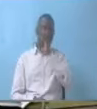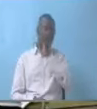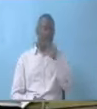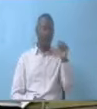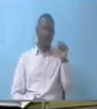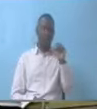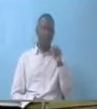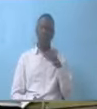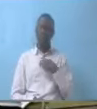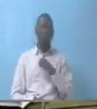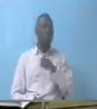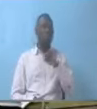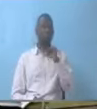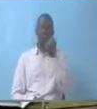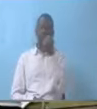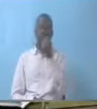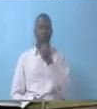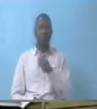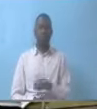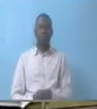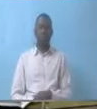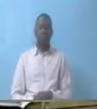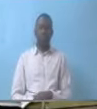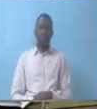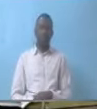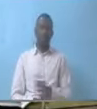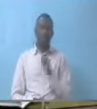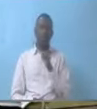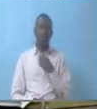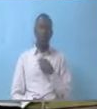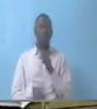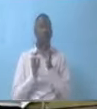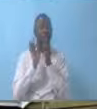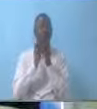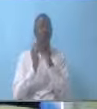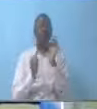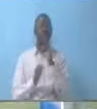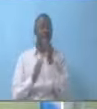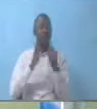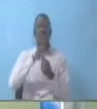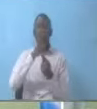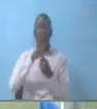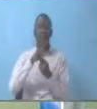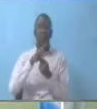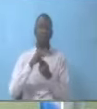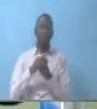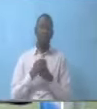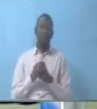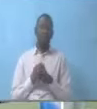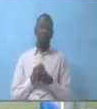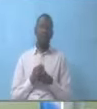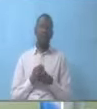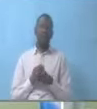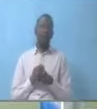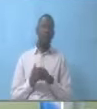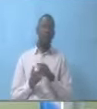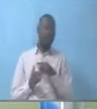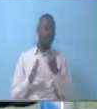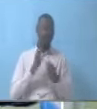limiting due process. Exactly. But what you just cited, sir, is very important and vital experience. I think